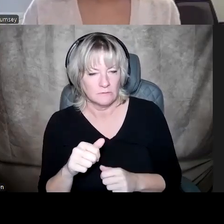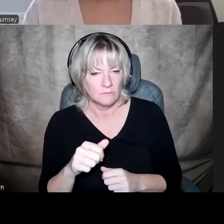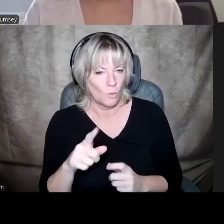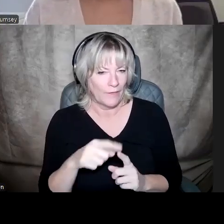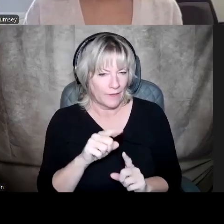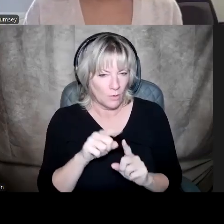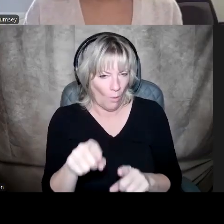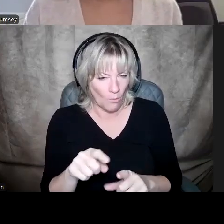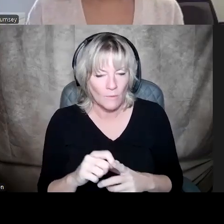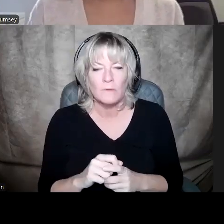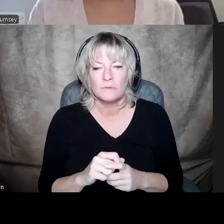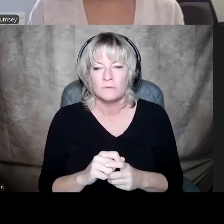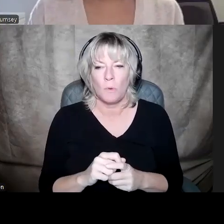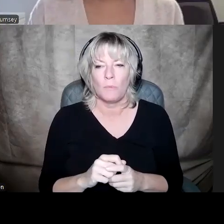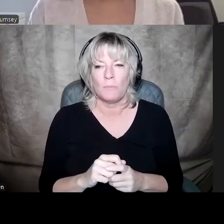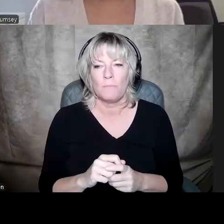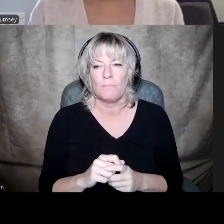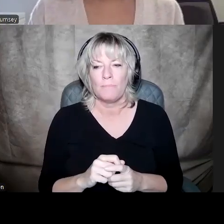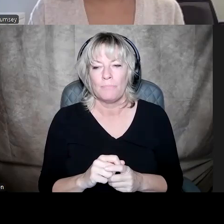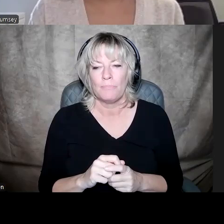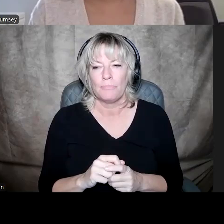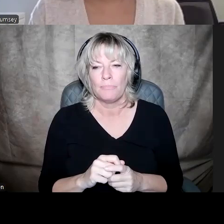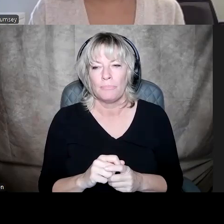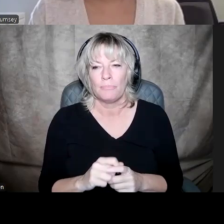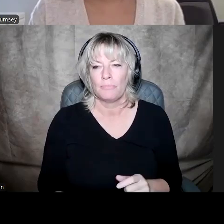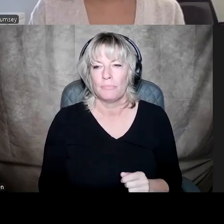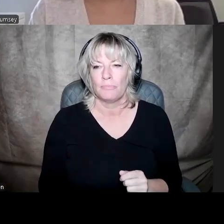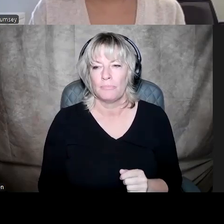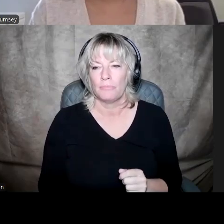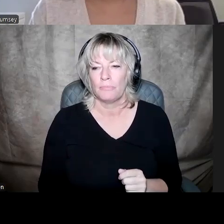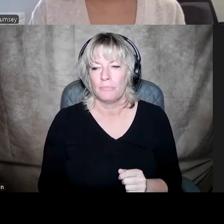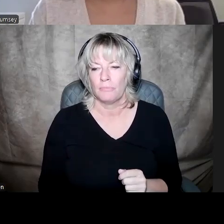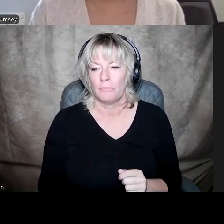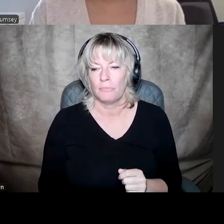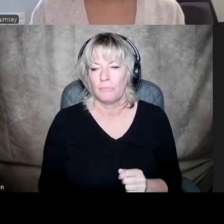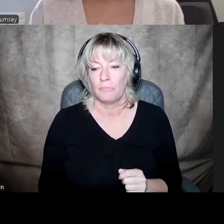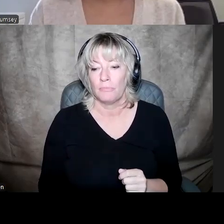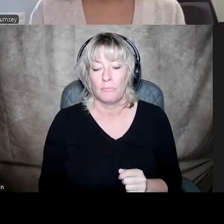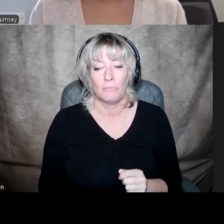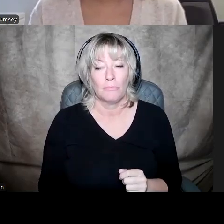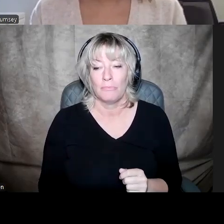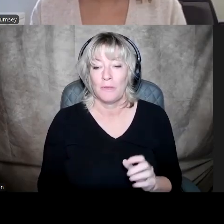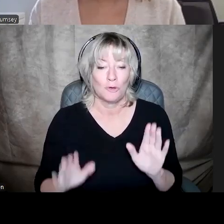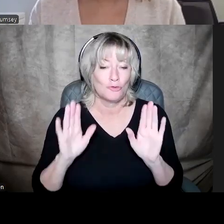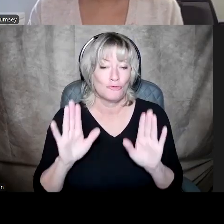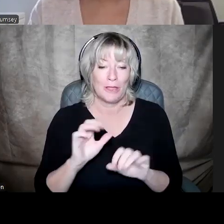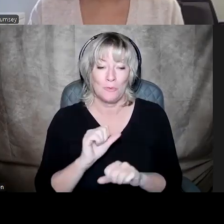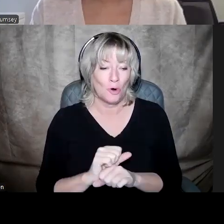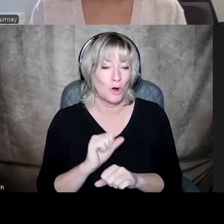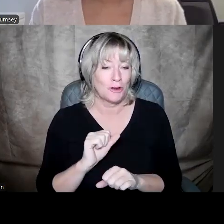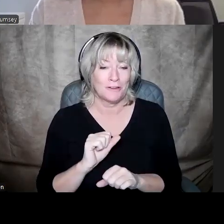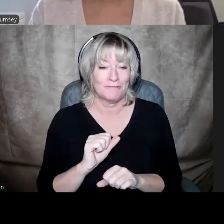calls. So great work, guys, and also just really great work